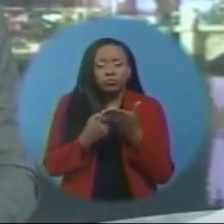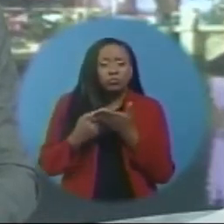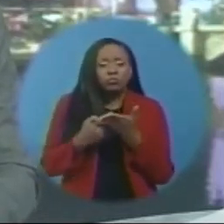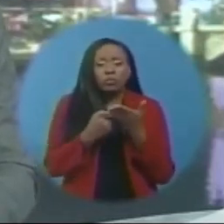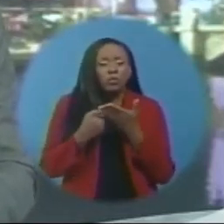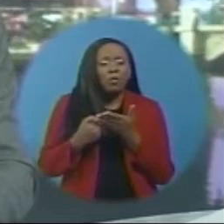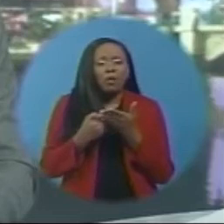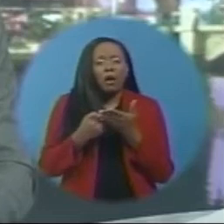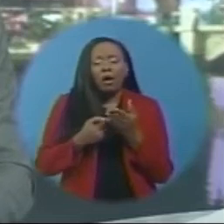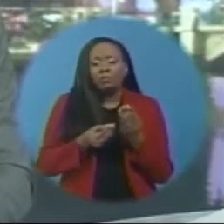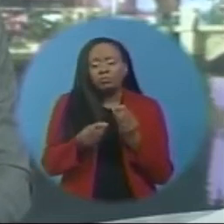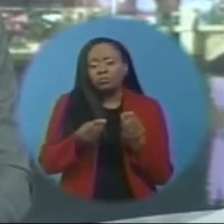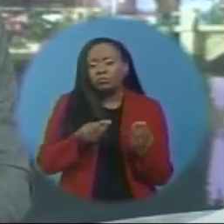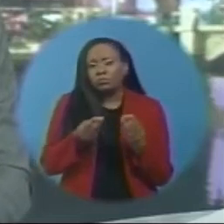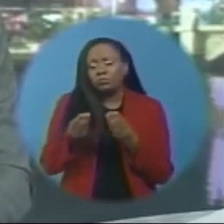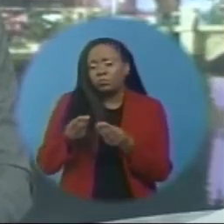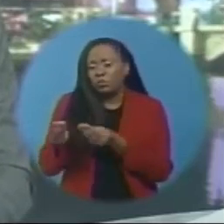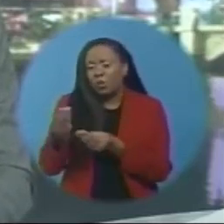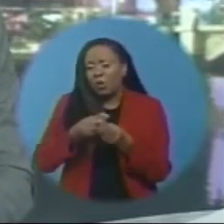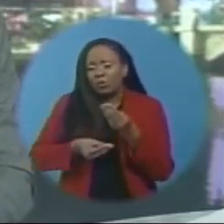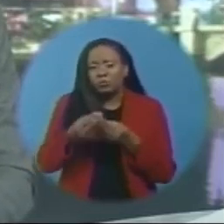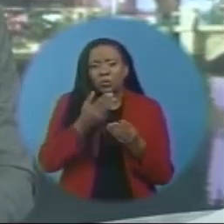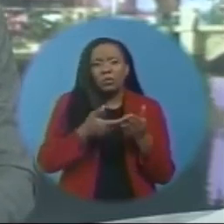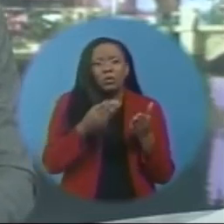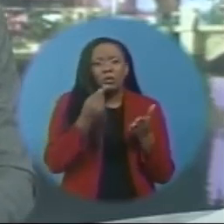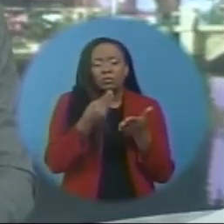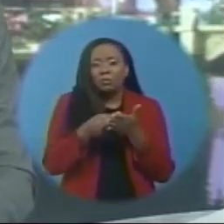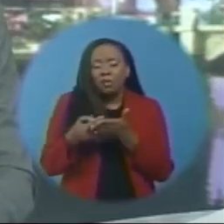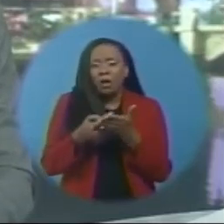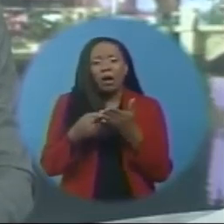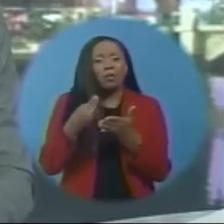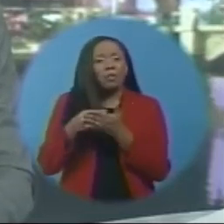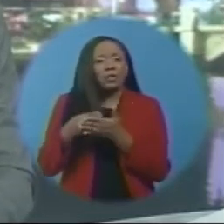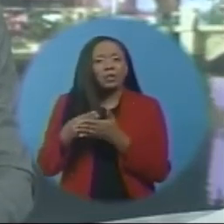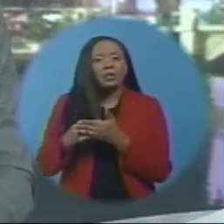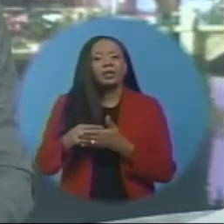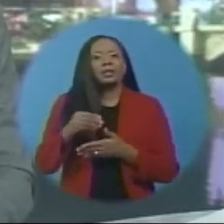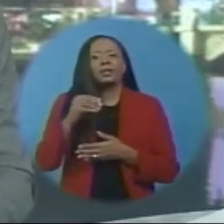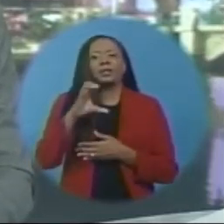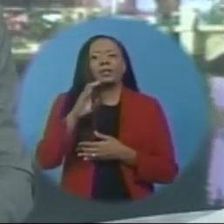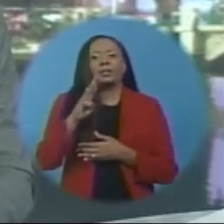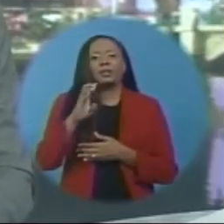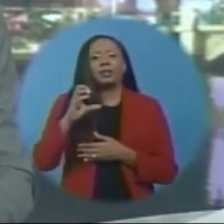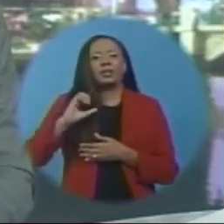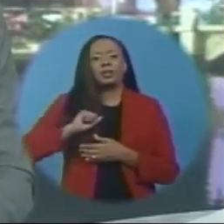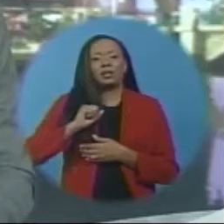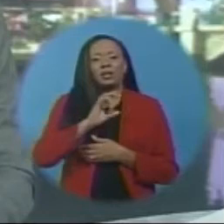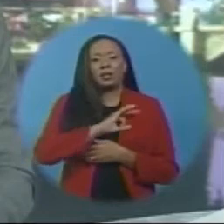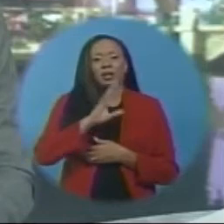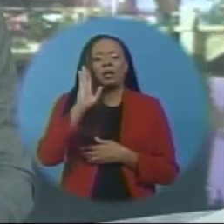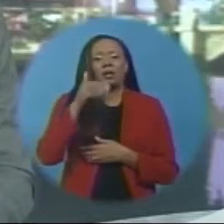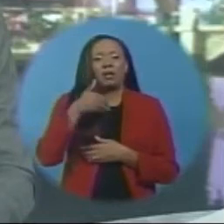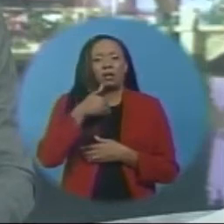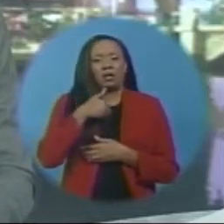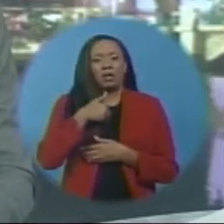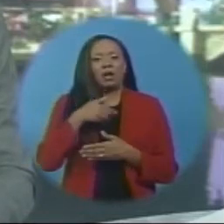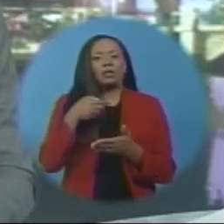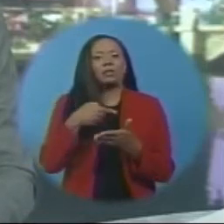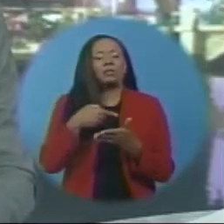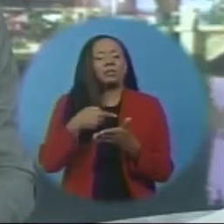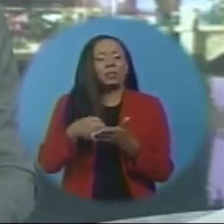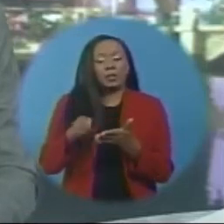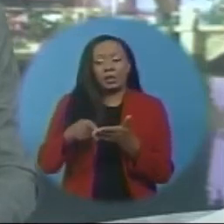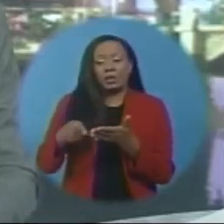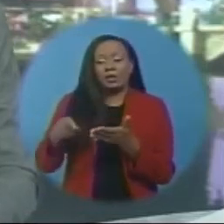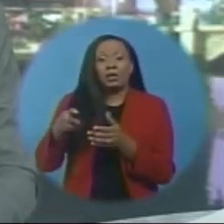of negotiations with the Barbados Workers Union. The CBC staffers will benefit from the payment of increments dating back to